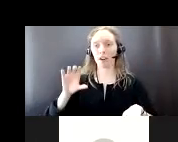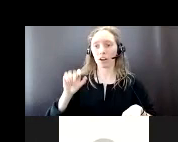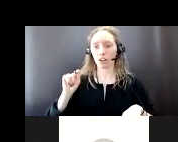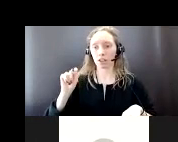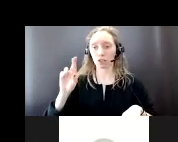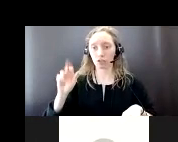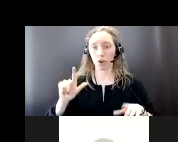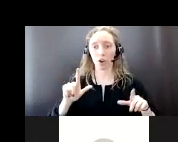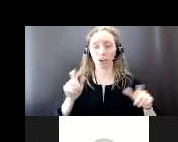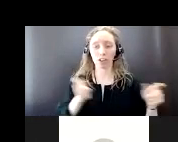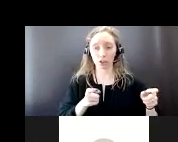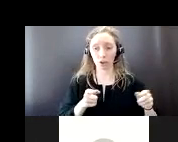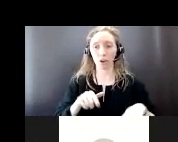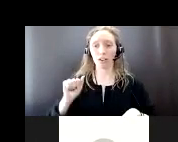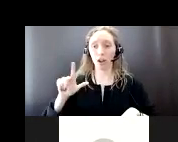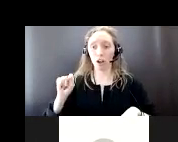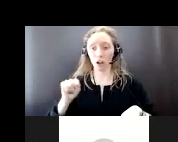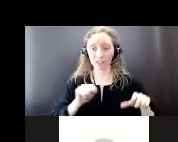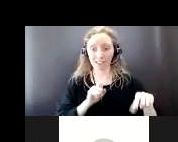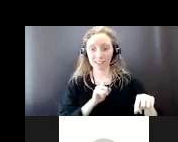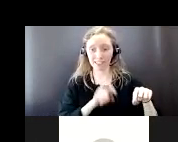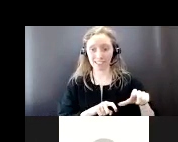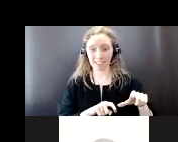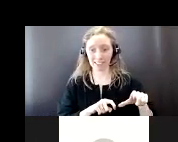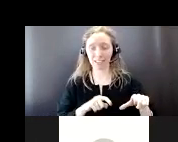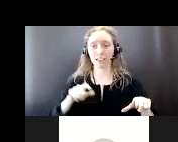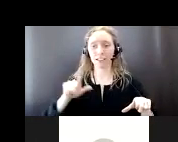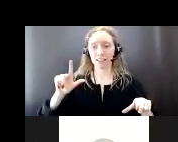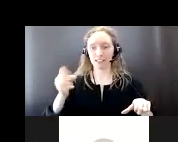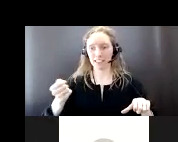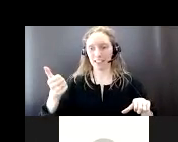computer down, and it should be gone when you open it back up.